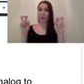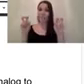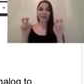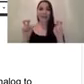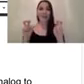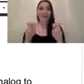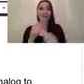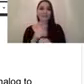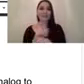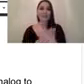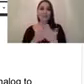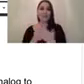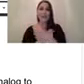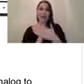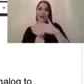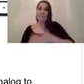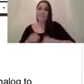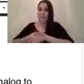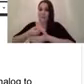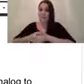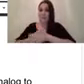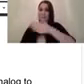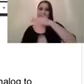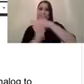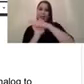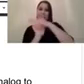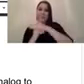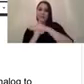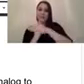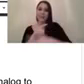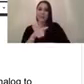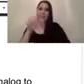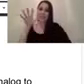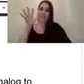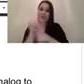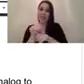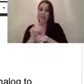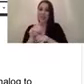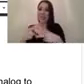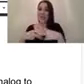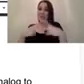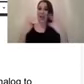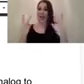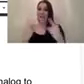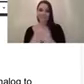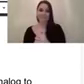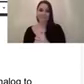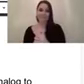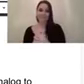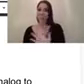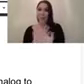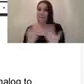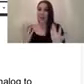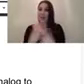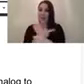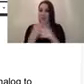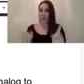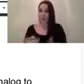and maximum detectable light intensities. Okay, and maybe you have heard about